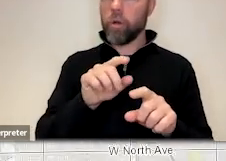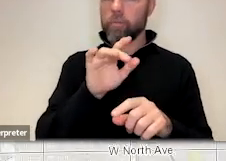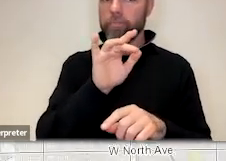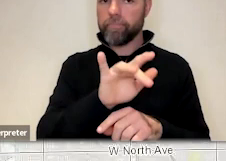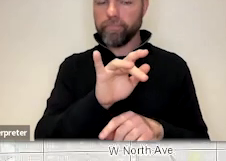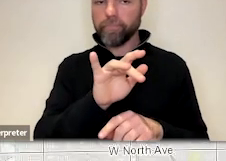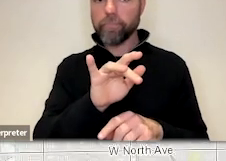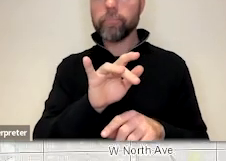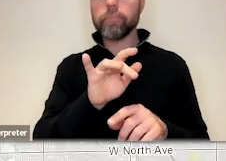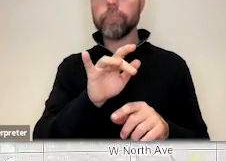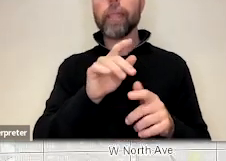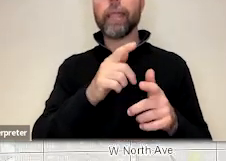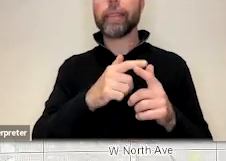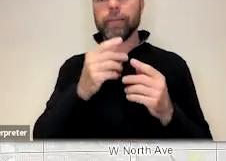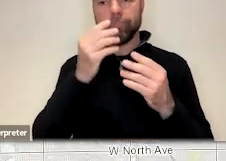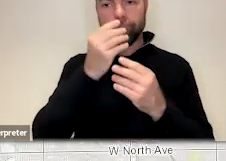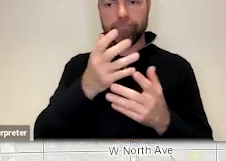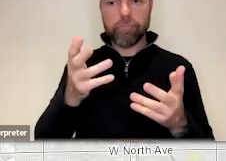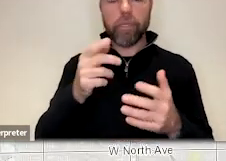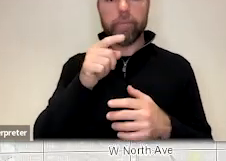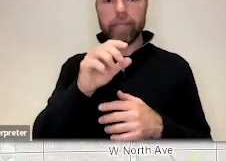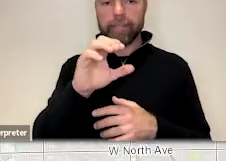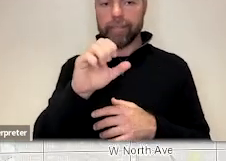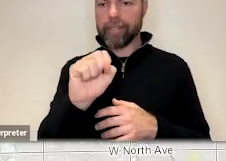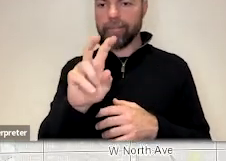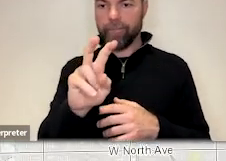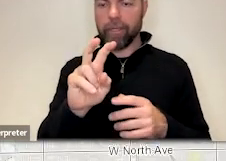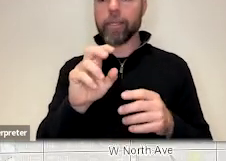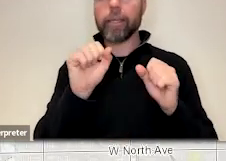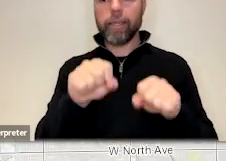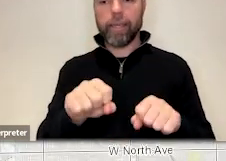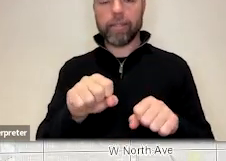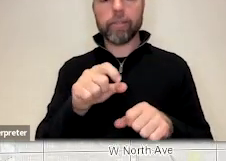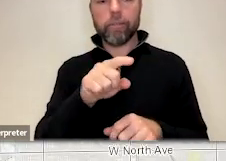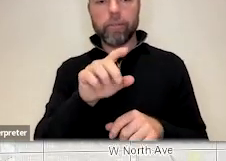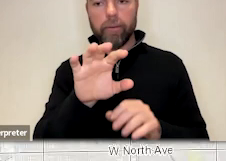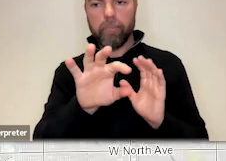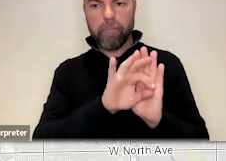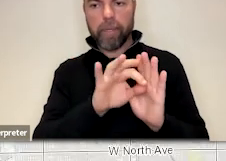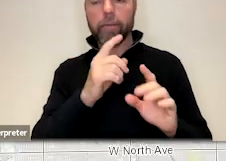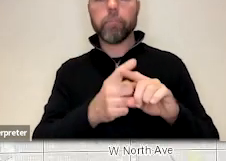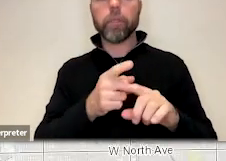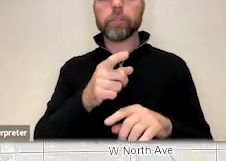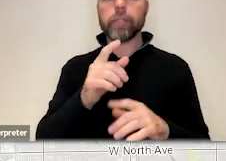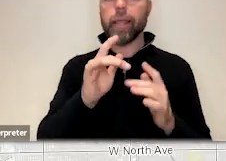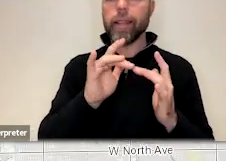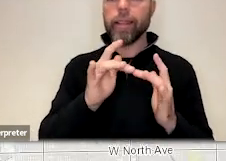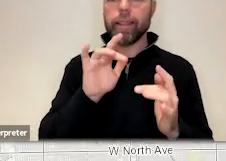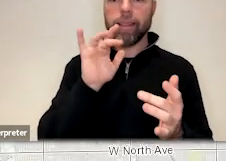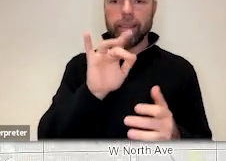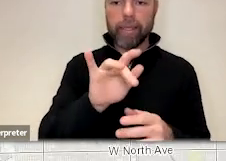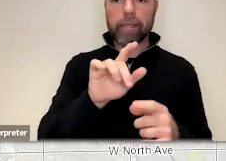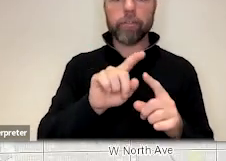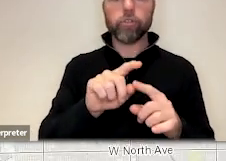and I'm going to just note for you all again that that CSV option is also available, as well as that hot link to the data